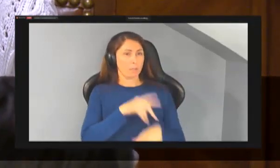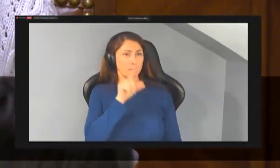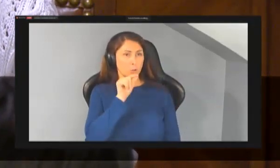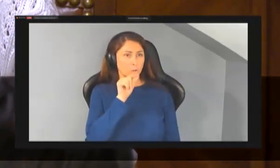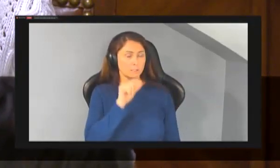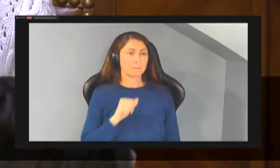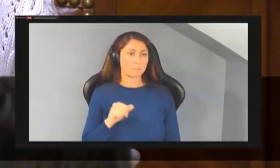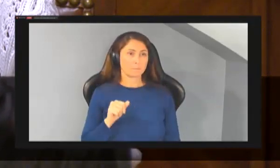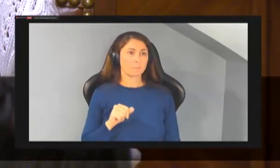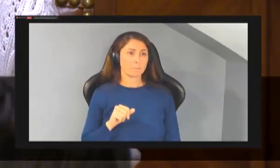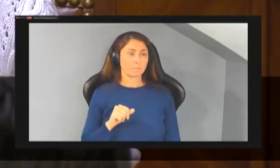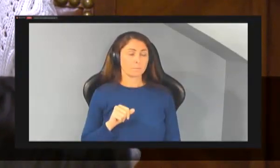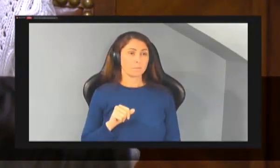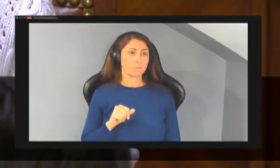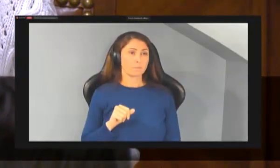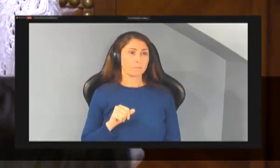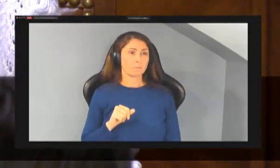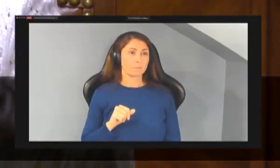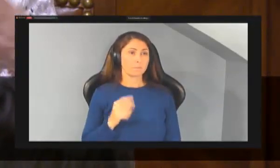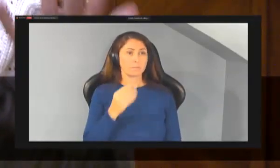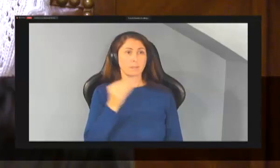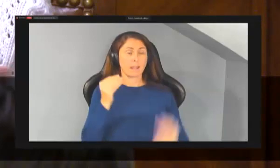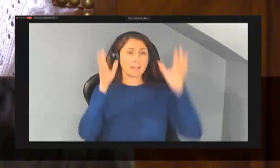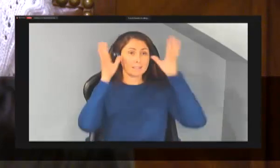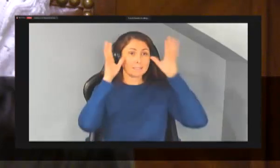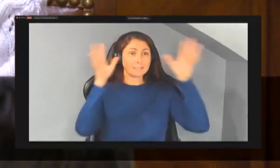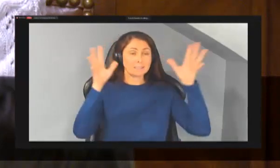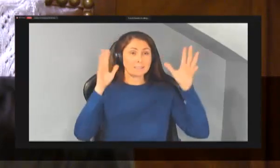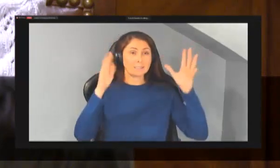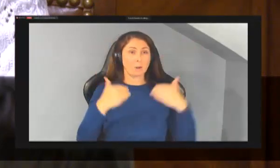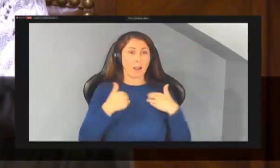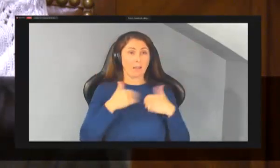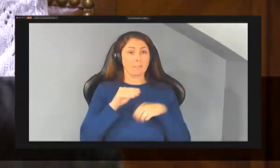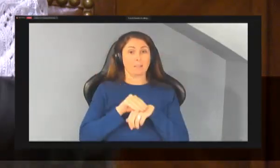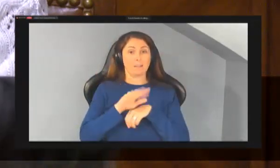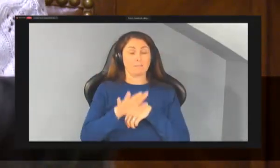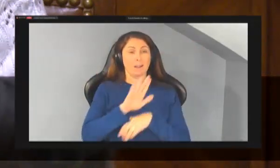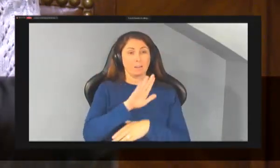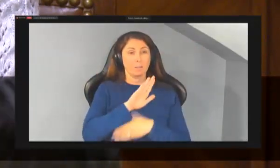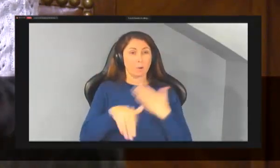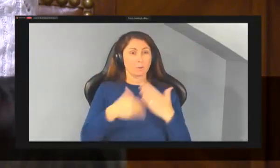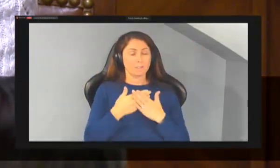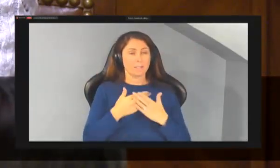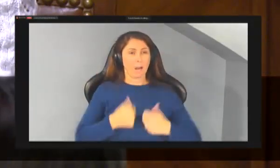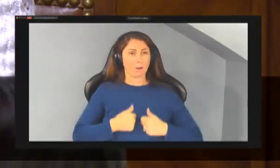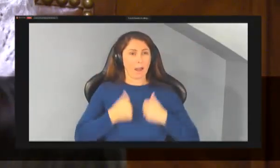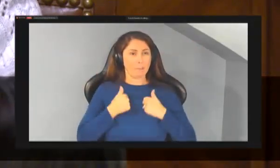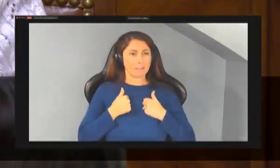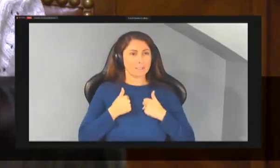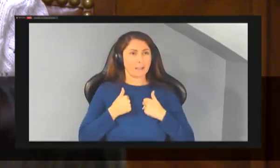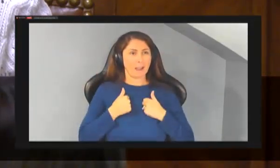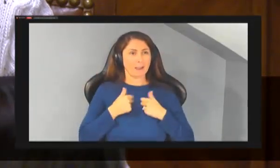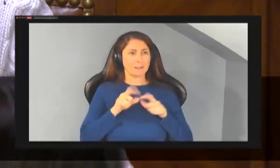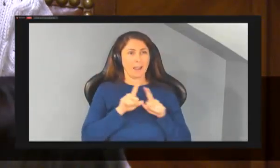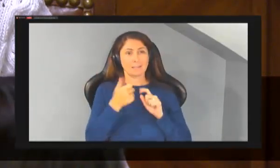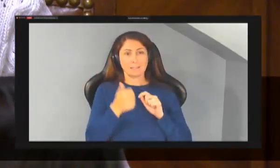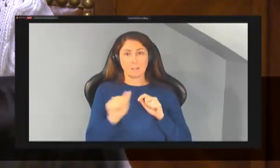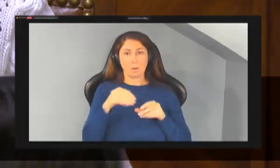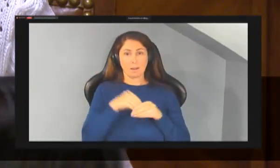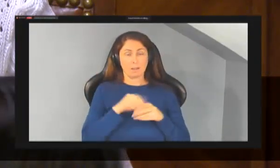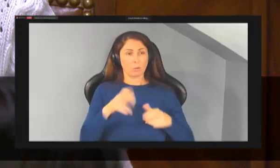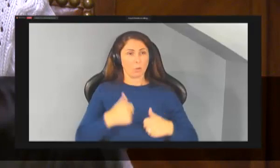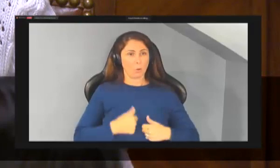And deer have an effect on their entire habitat, as anybody in the habitat would. So